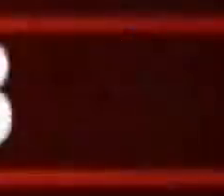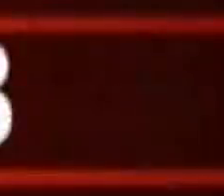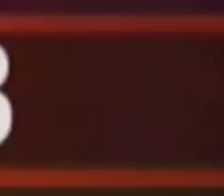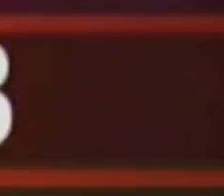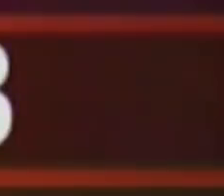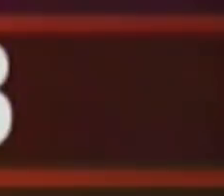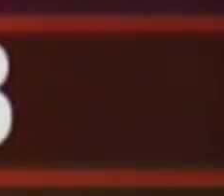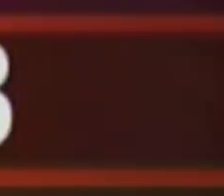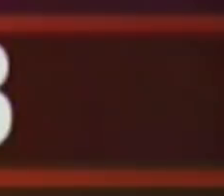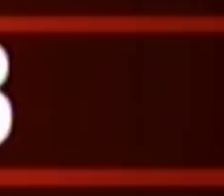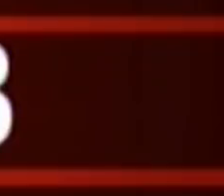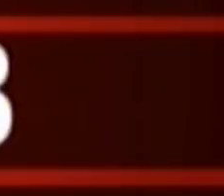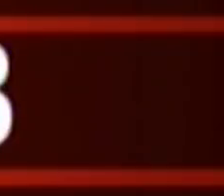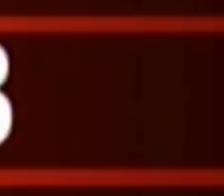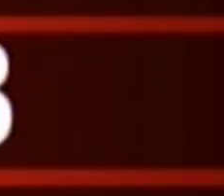because